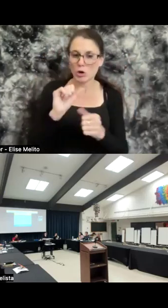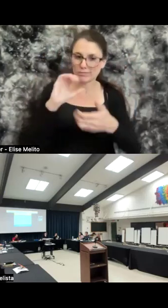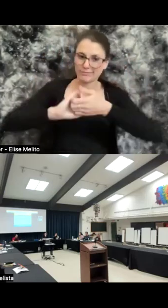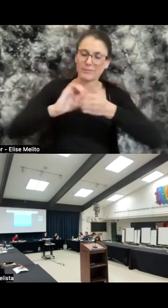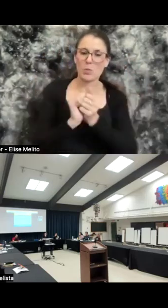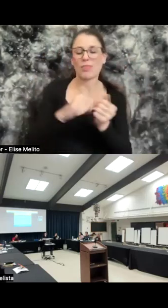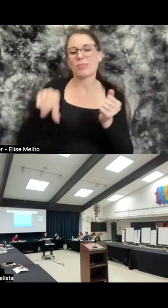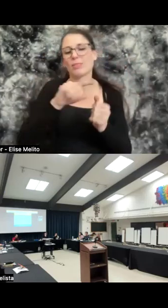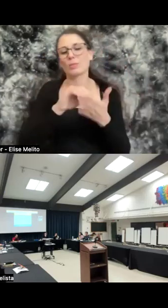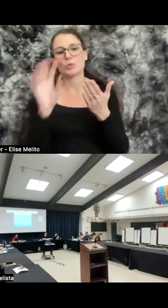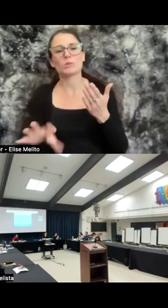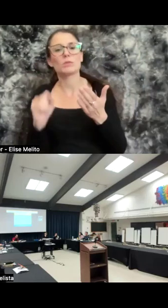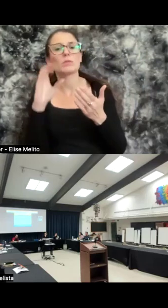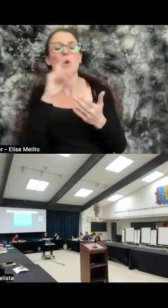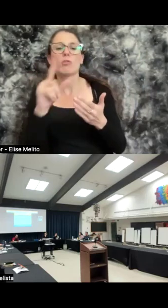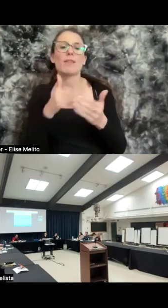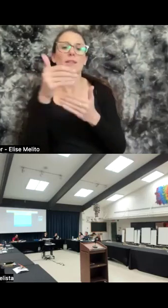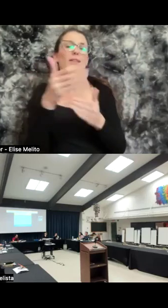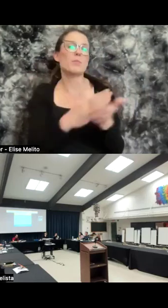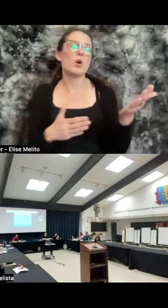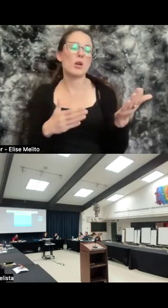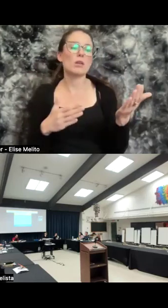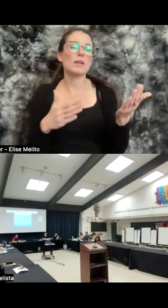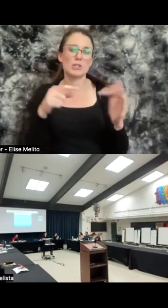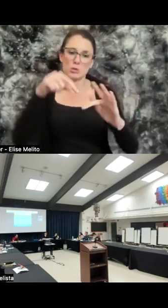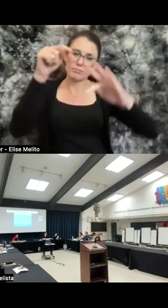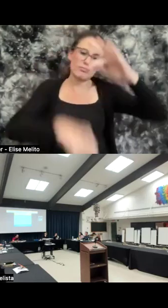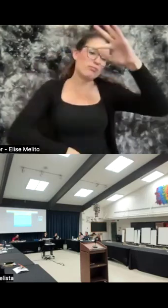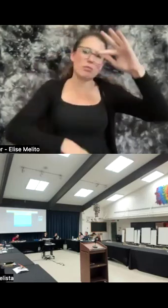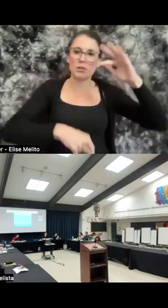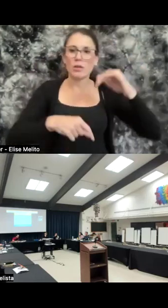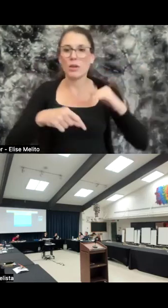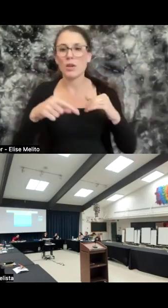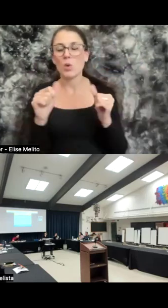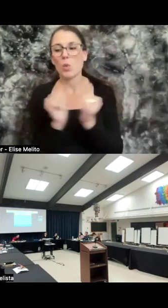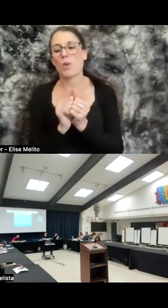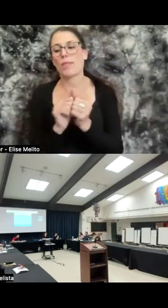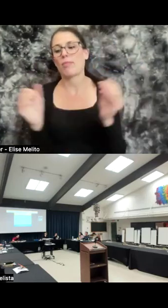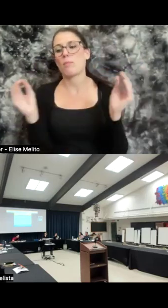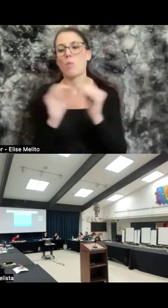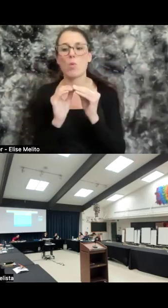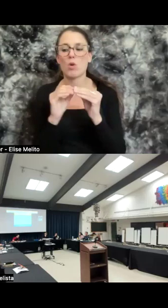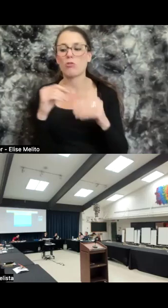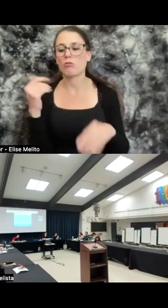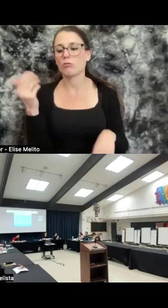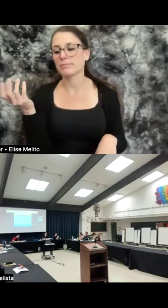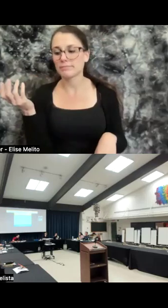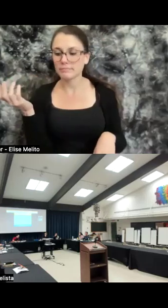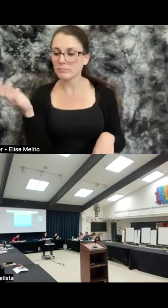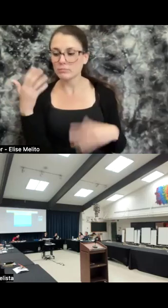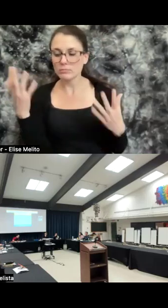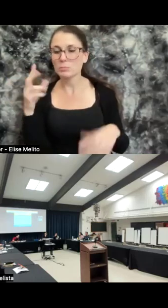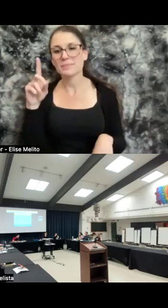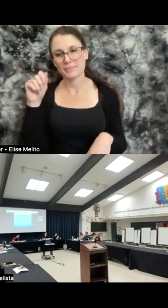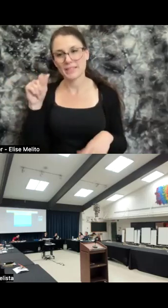students. So our next kind of piece of this is to dive deeper with more data